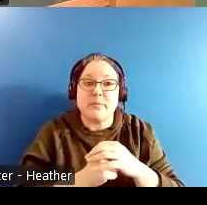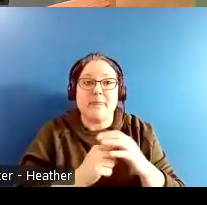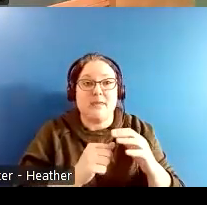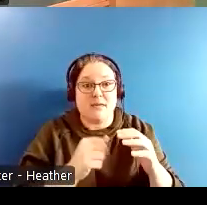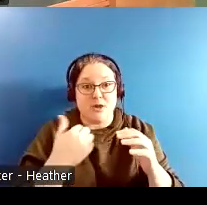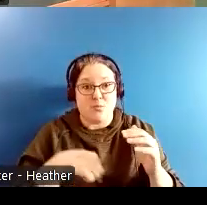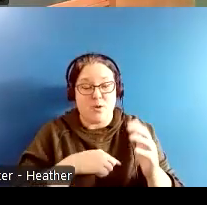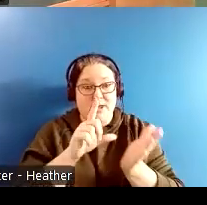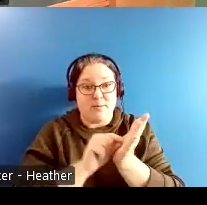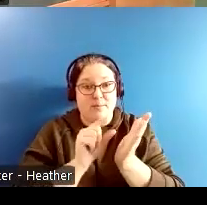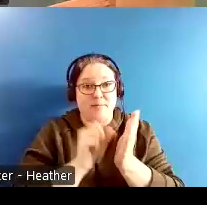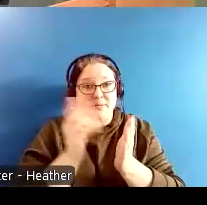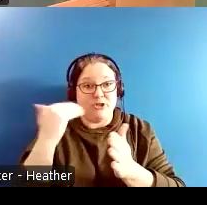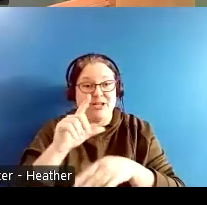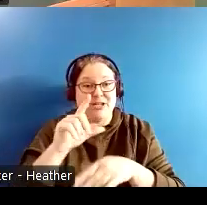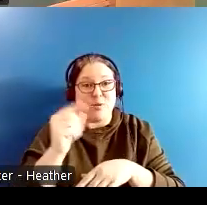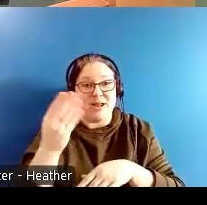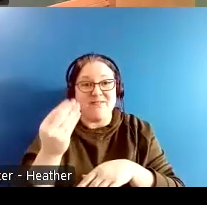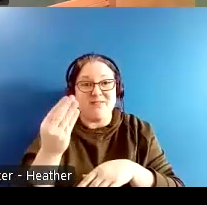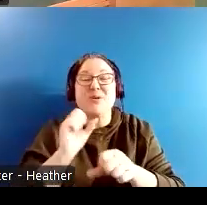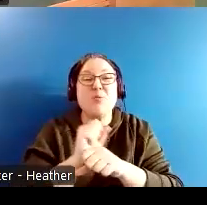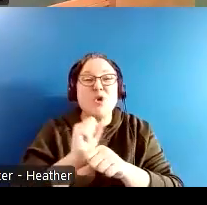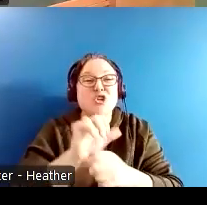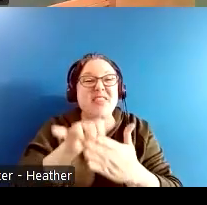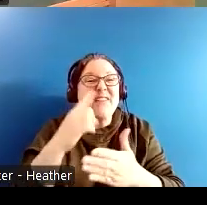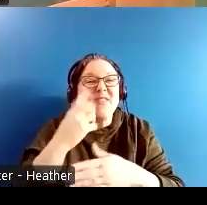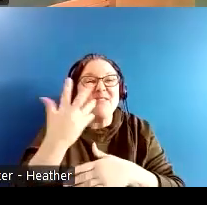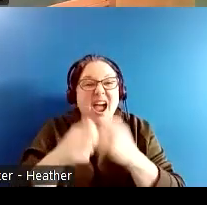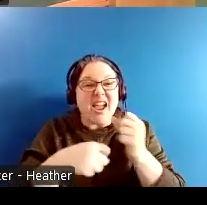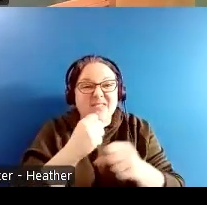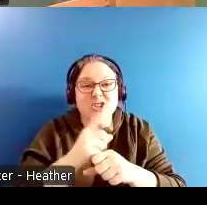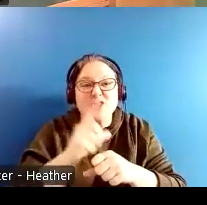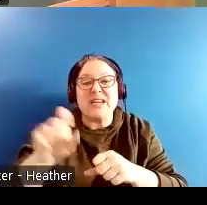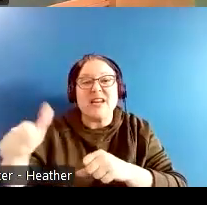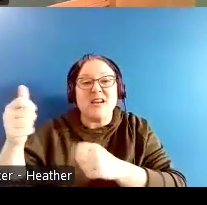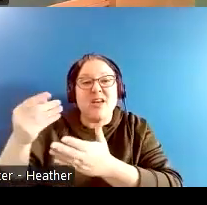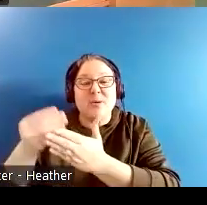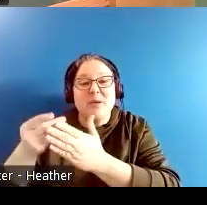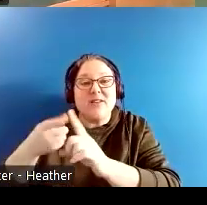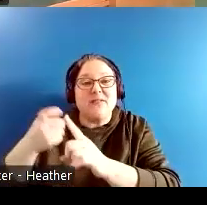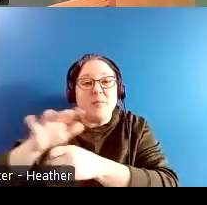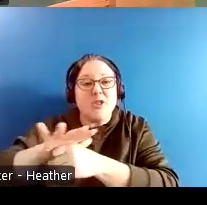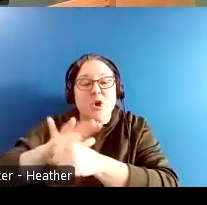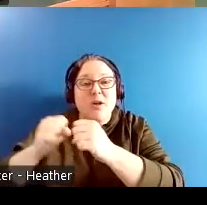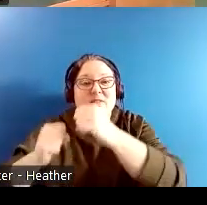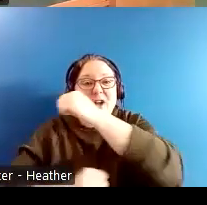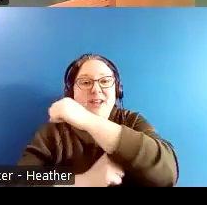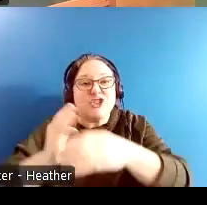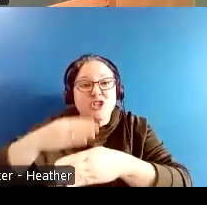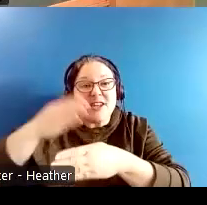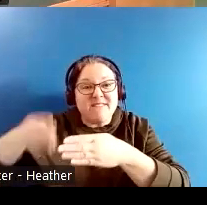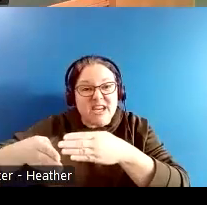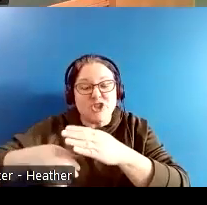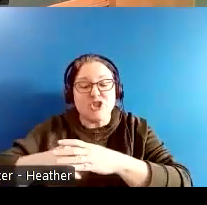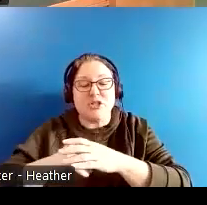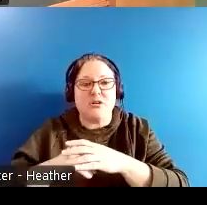published in 2014, we worked on for 5 years, and we needed another grant from a local foundation finish. And the other